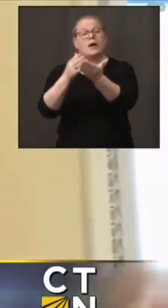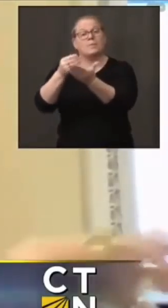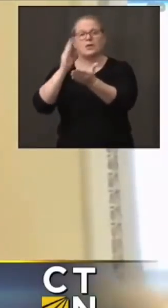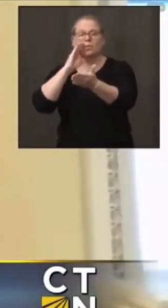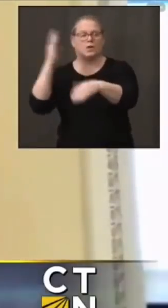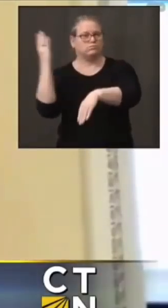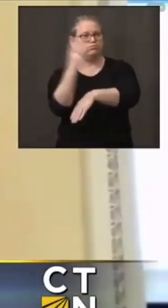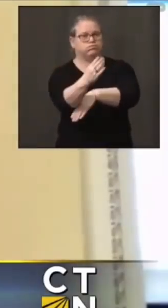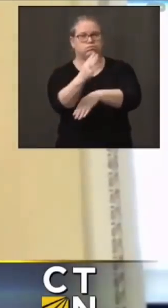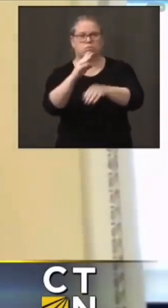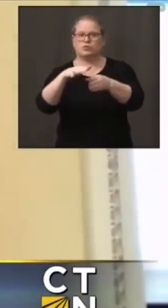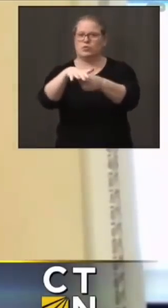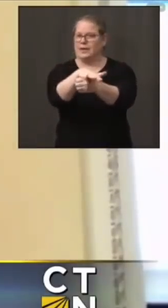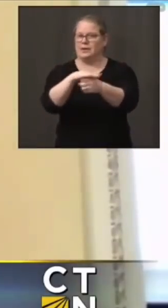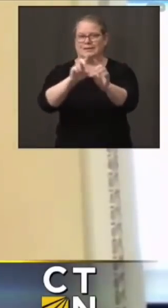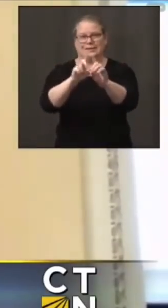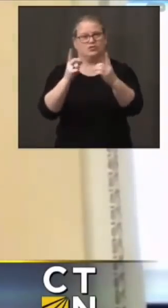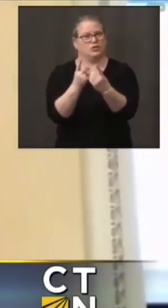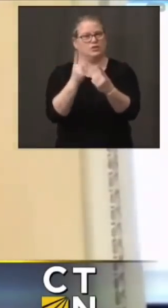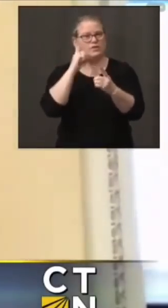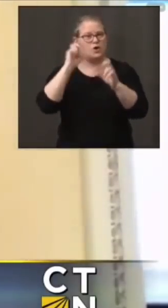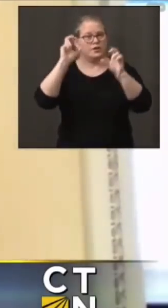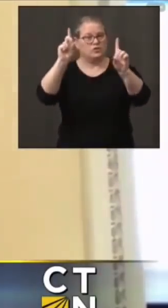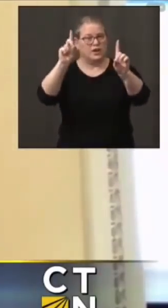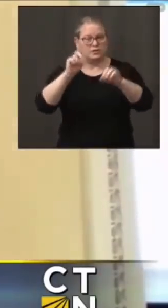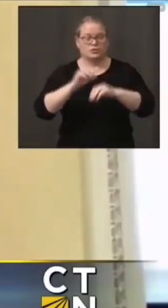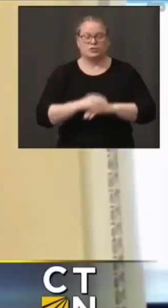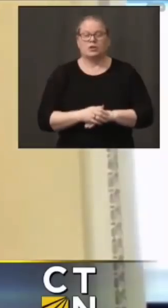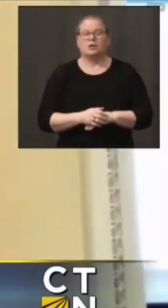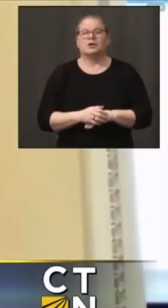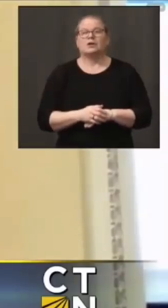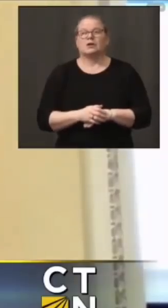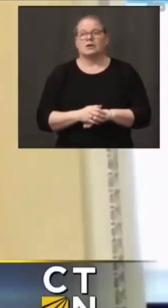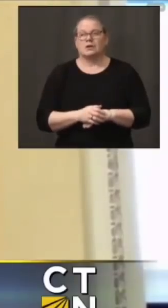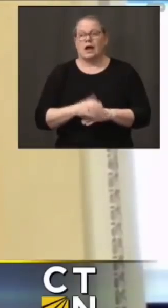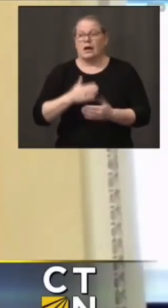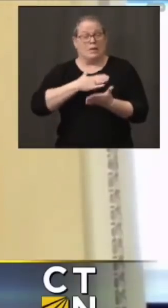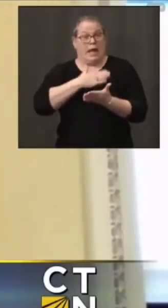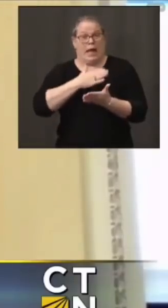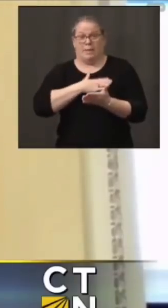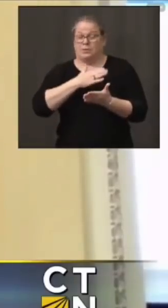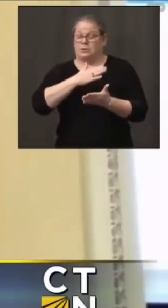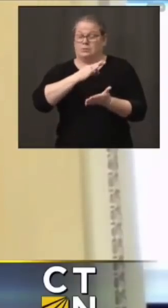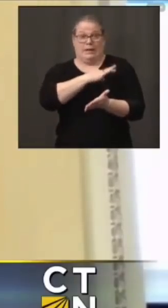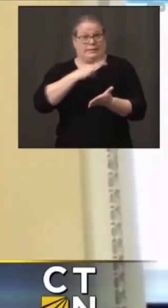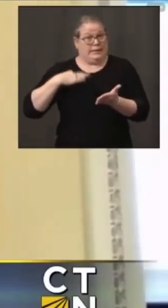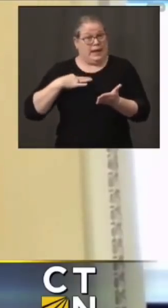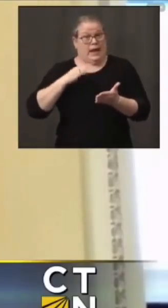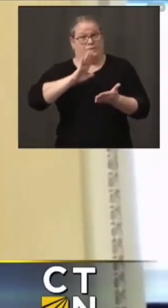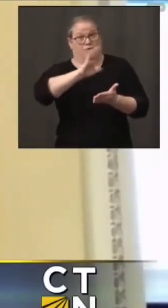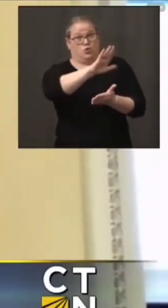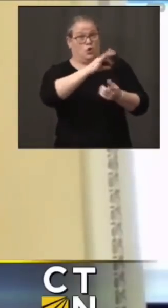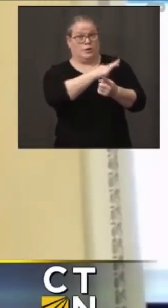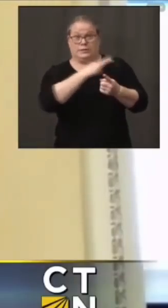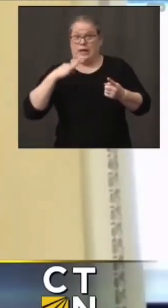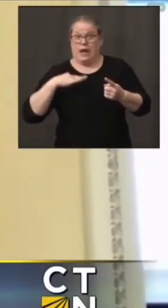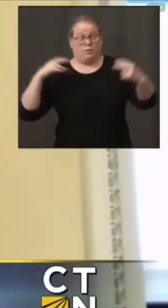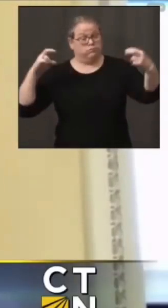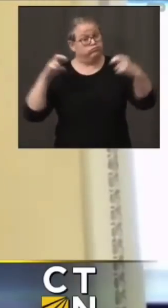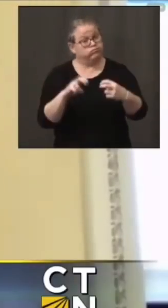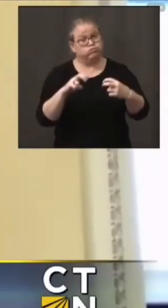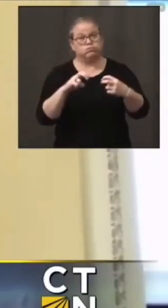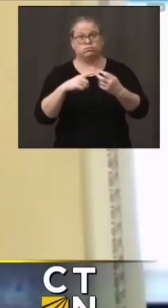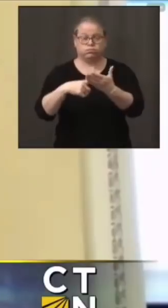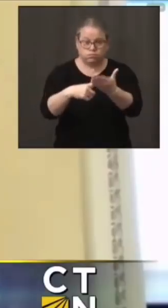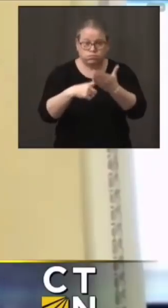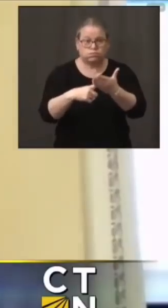in education. And we have to go, and I'm happy we will sit down, my staff will sit down with your staff and really try to go line